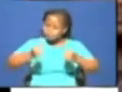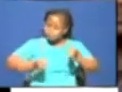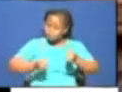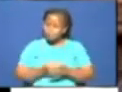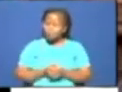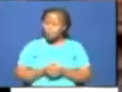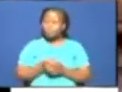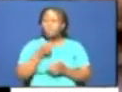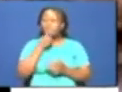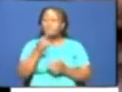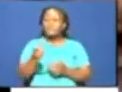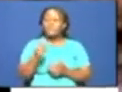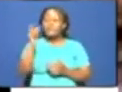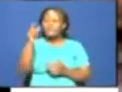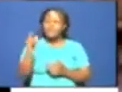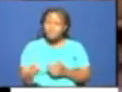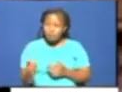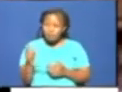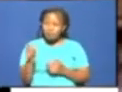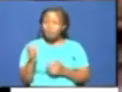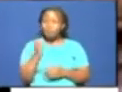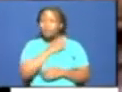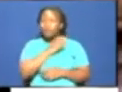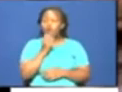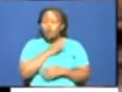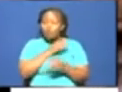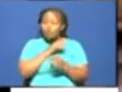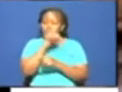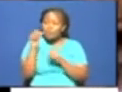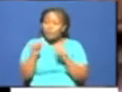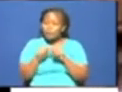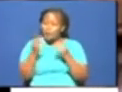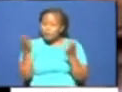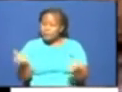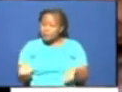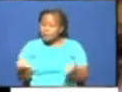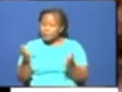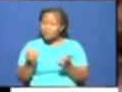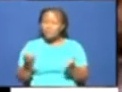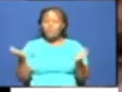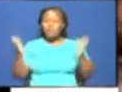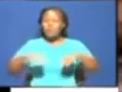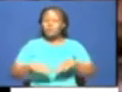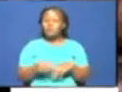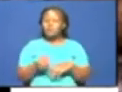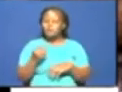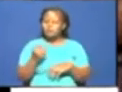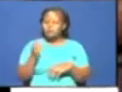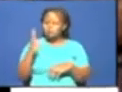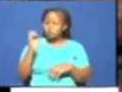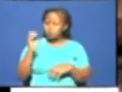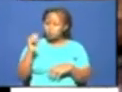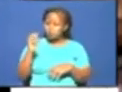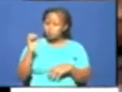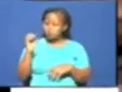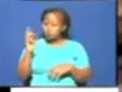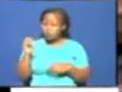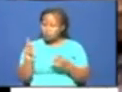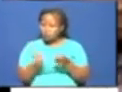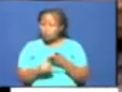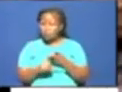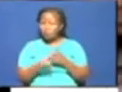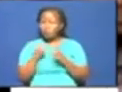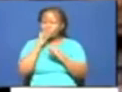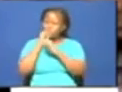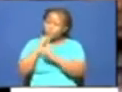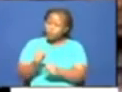Nyanza complained about non-functioning and collapsed cotton, sugarcane,